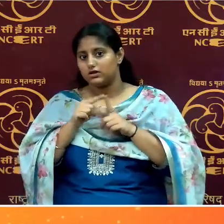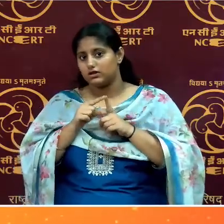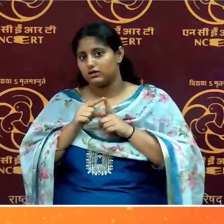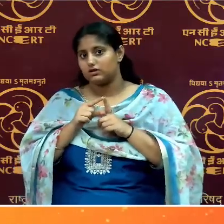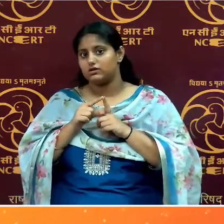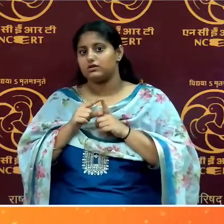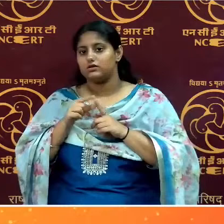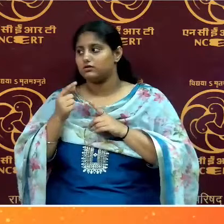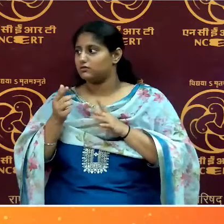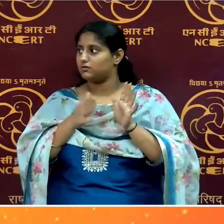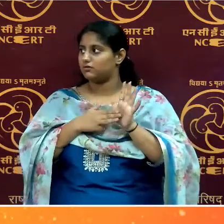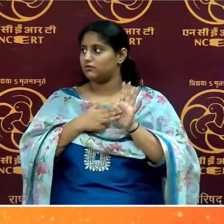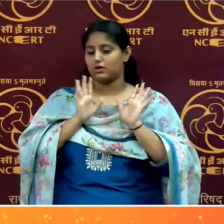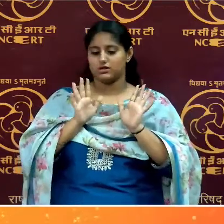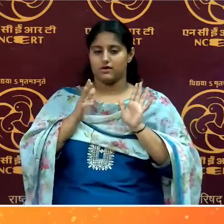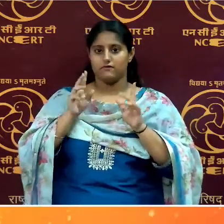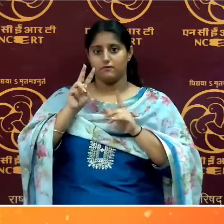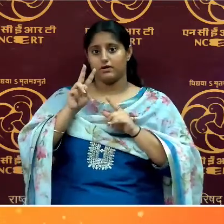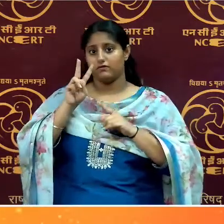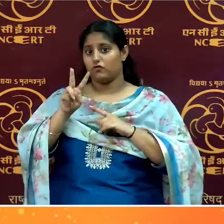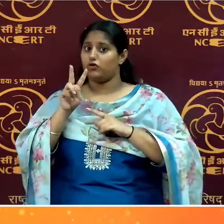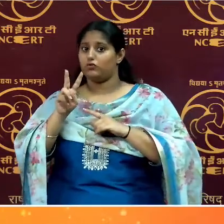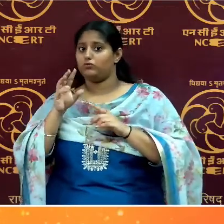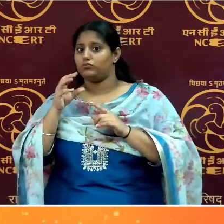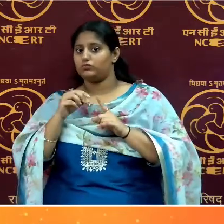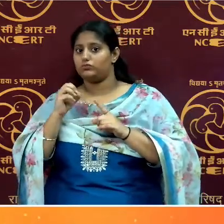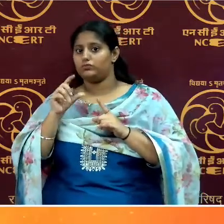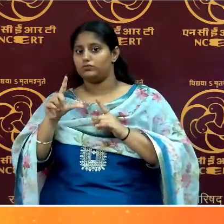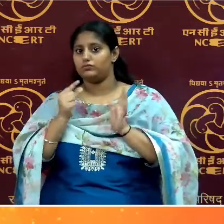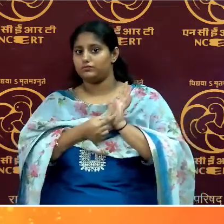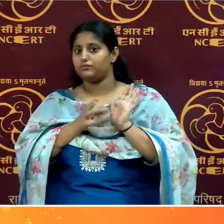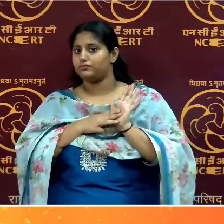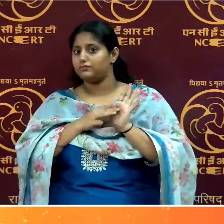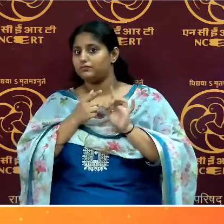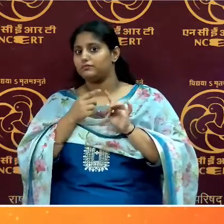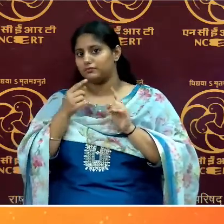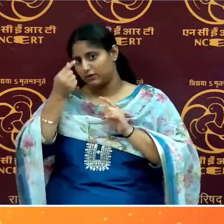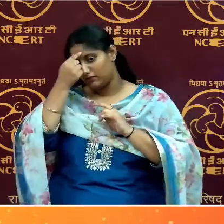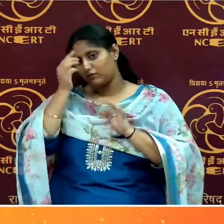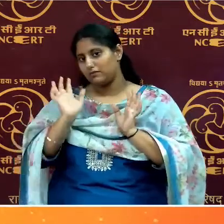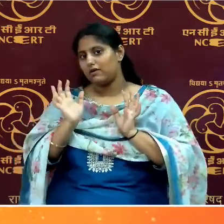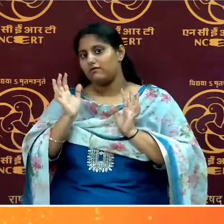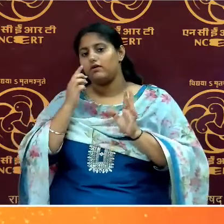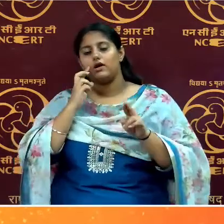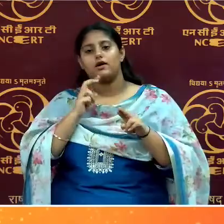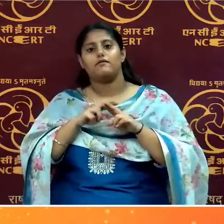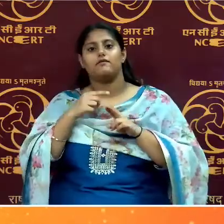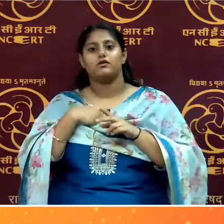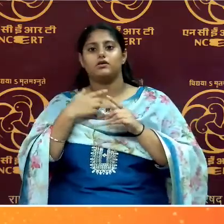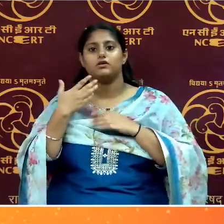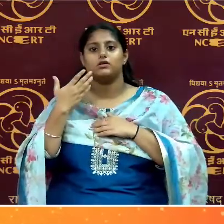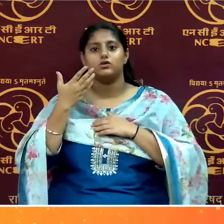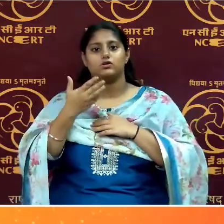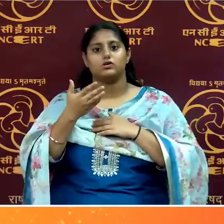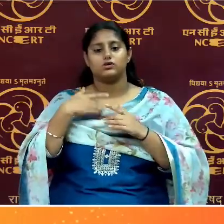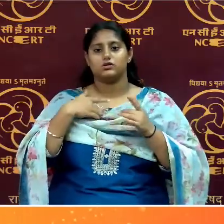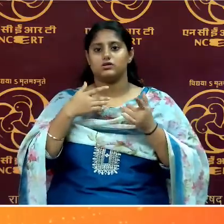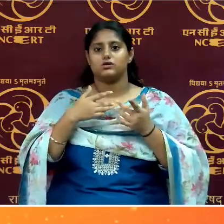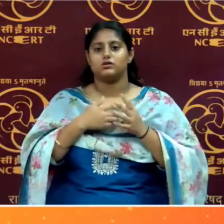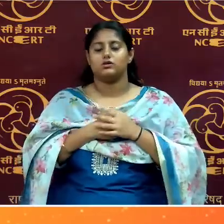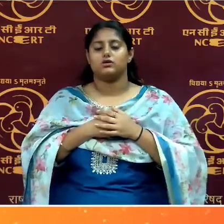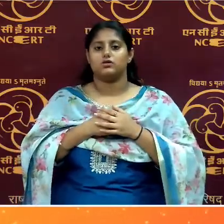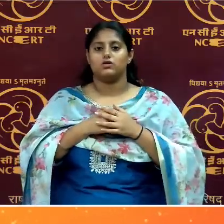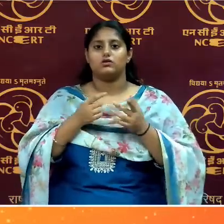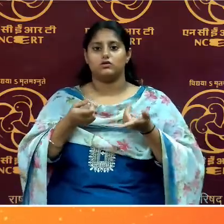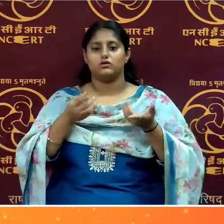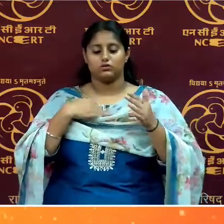he could get, but the volume was the problem. Oh. Right. So, when he was taking bath, the moment he sat down,